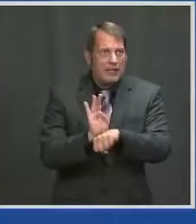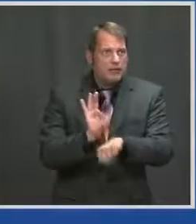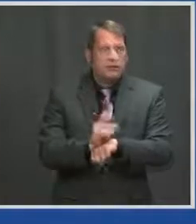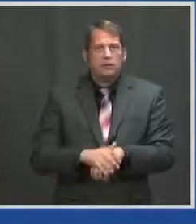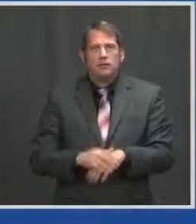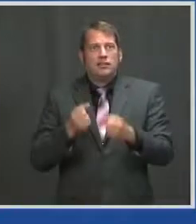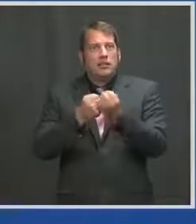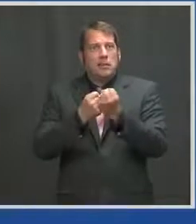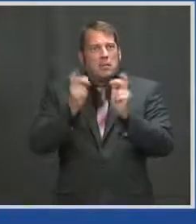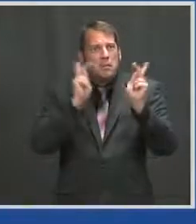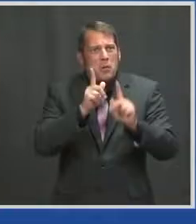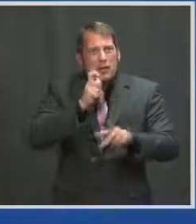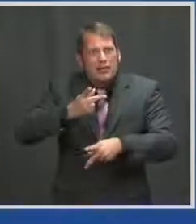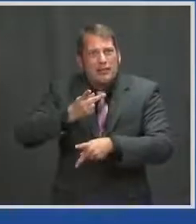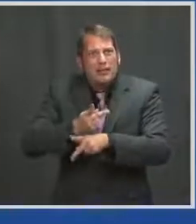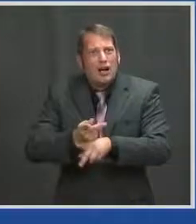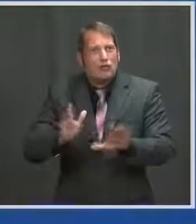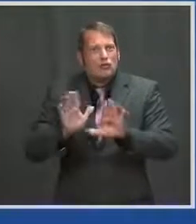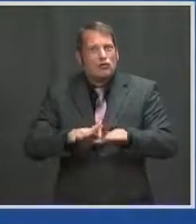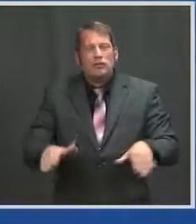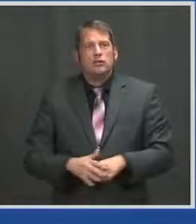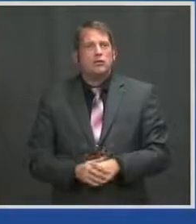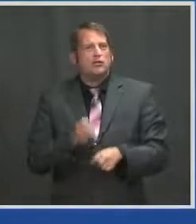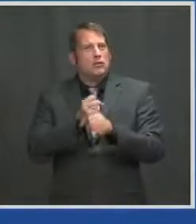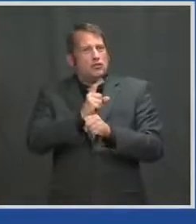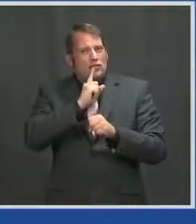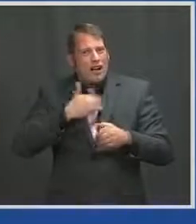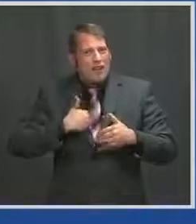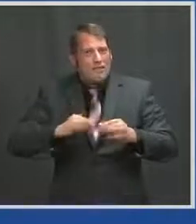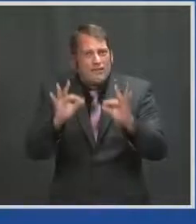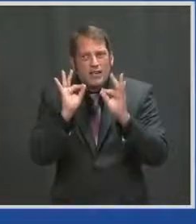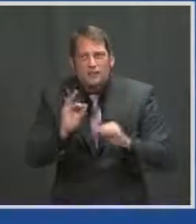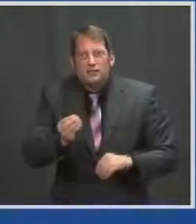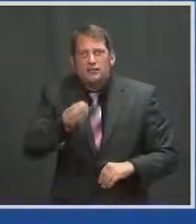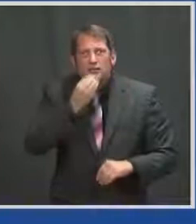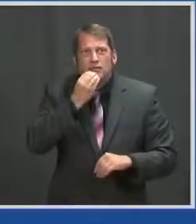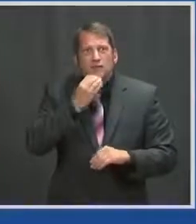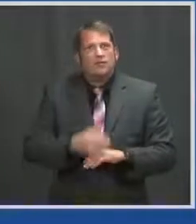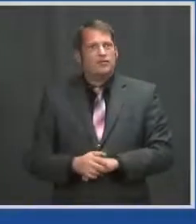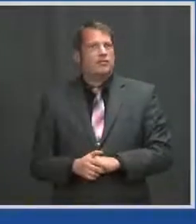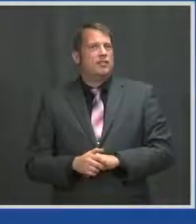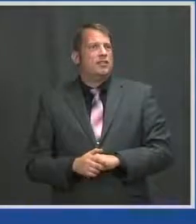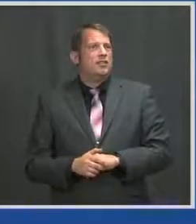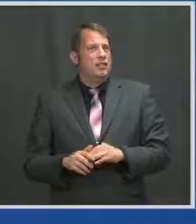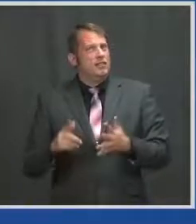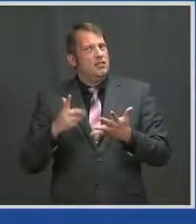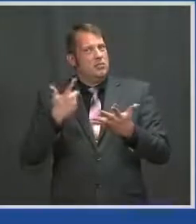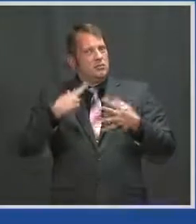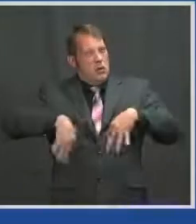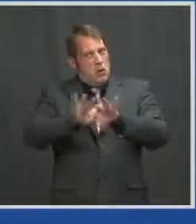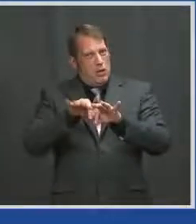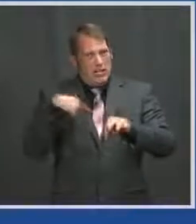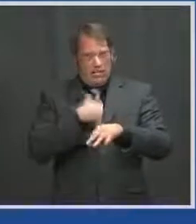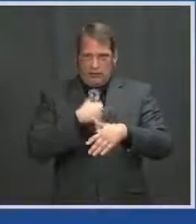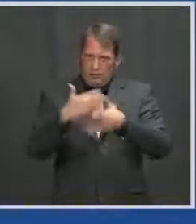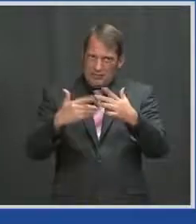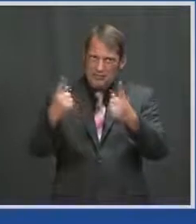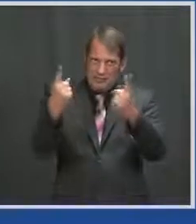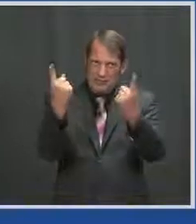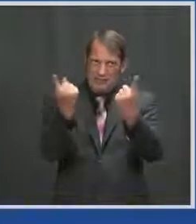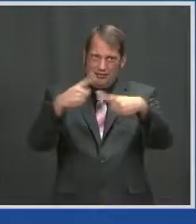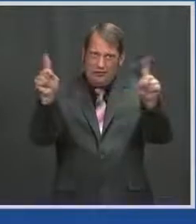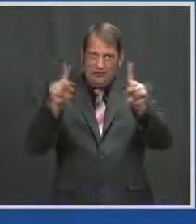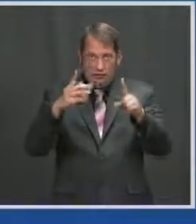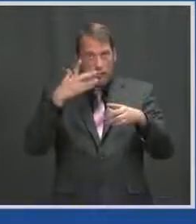table. Our efforts are starting to work, but the climb is steep, and we still have a long way to go. Today's report